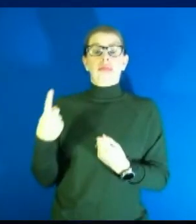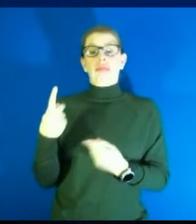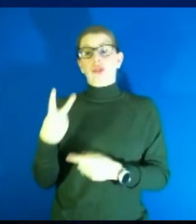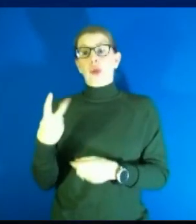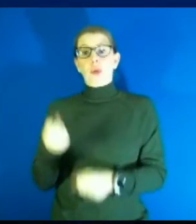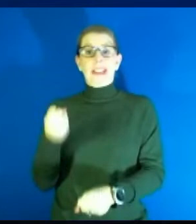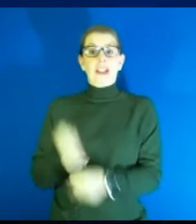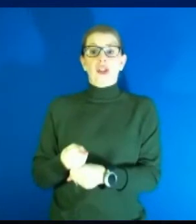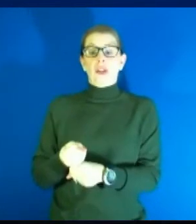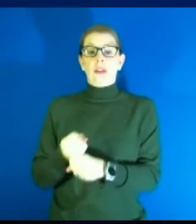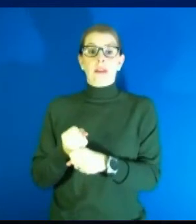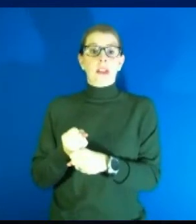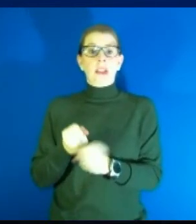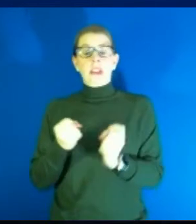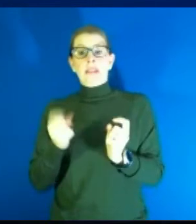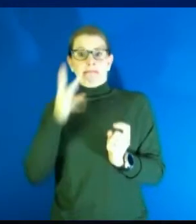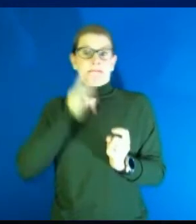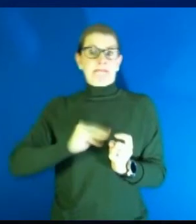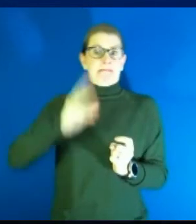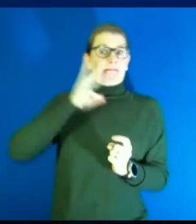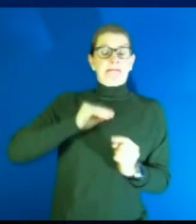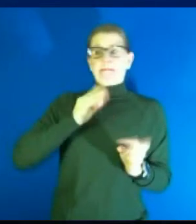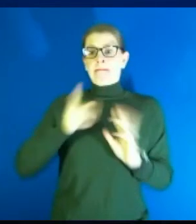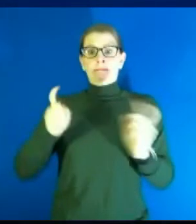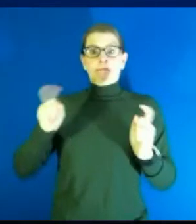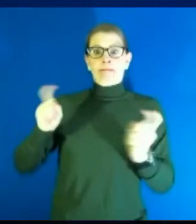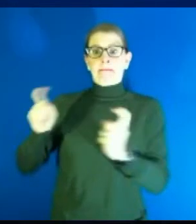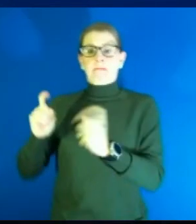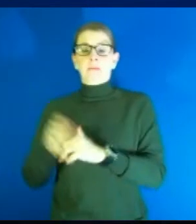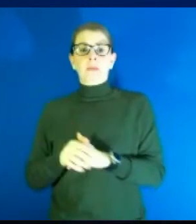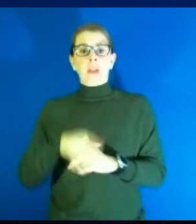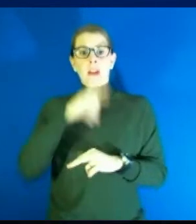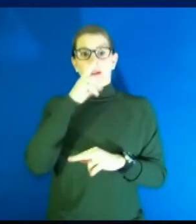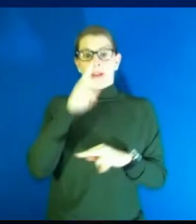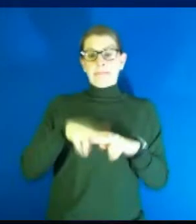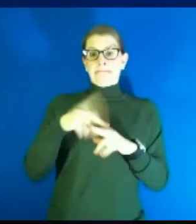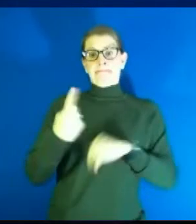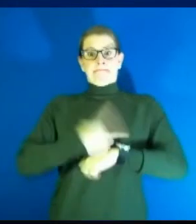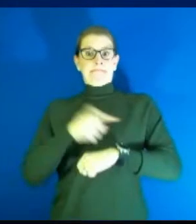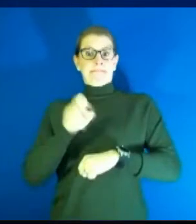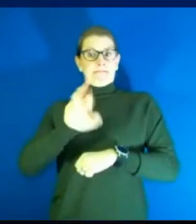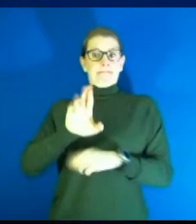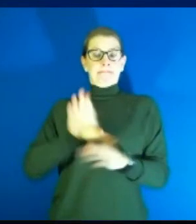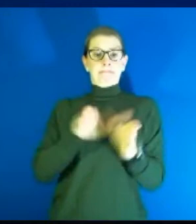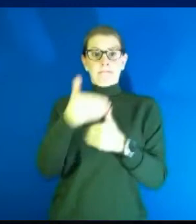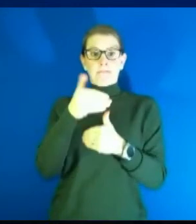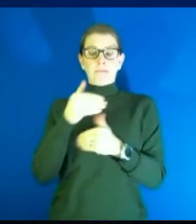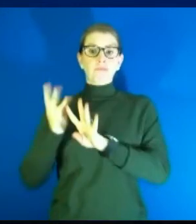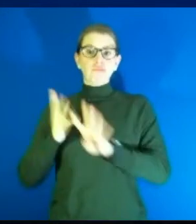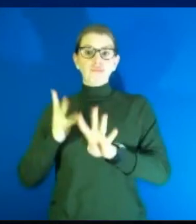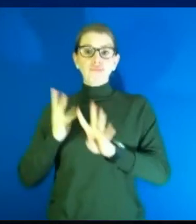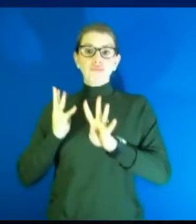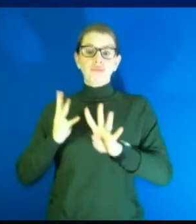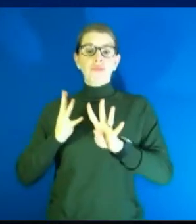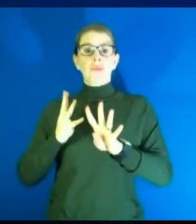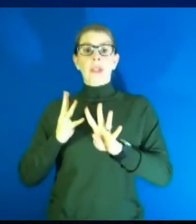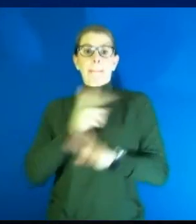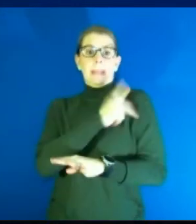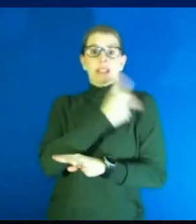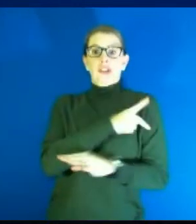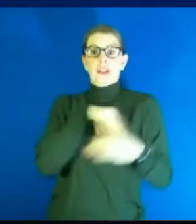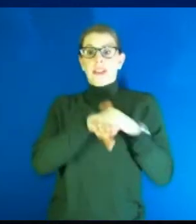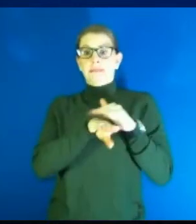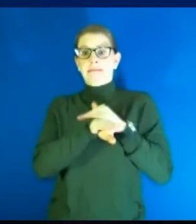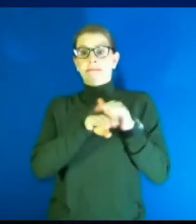it's always a fun and interesting day in the emergency room because you have a constant stream of patients that have a variety of problems. COVID has added